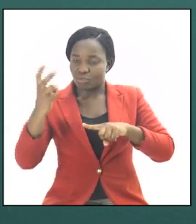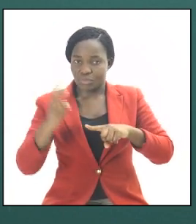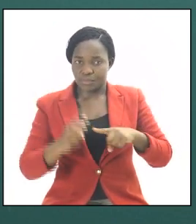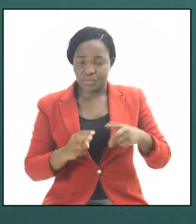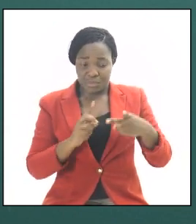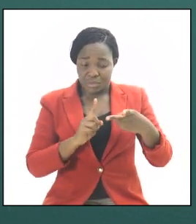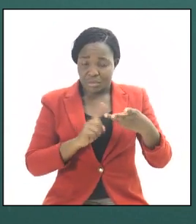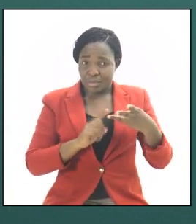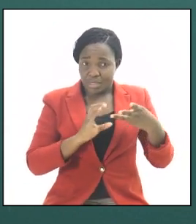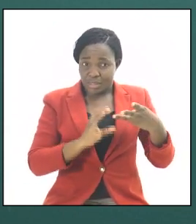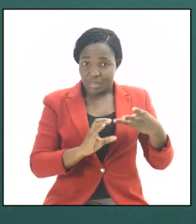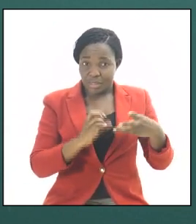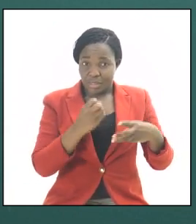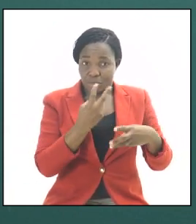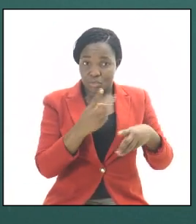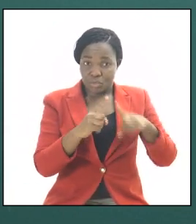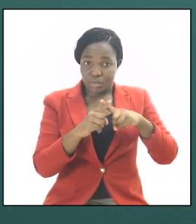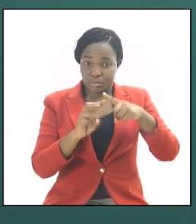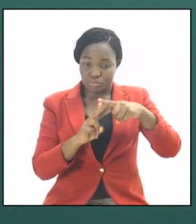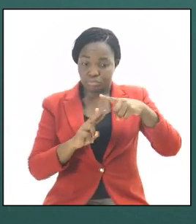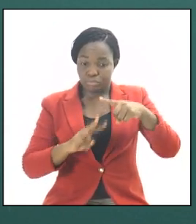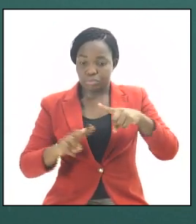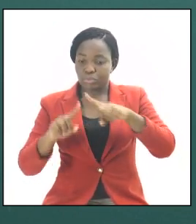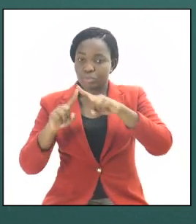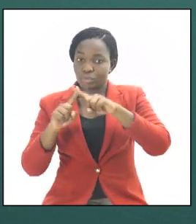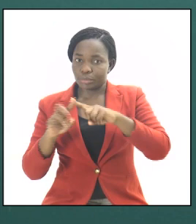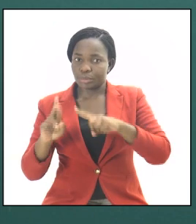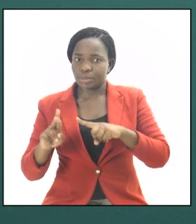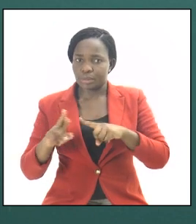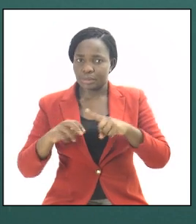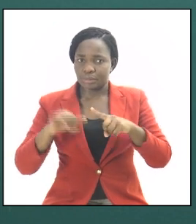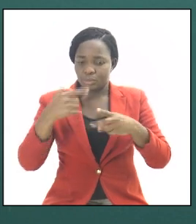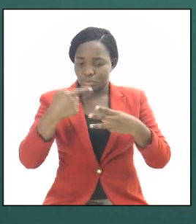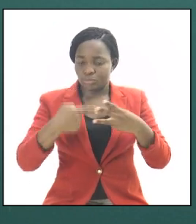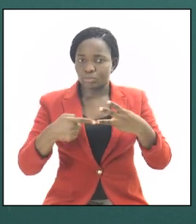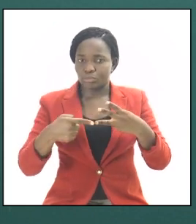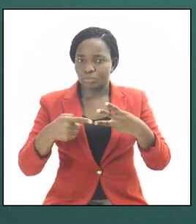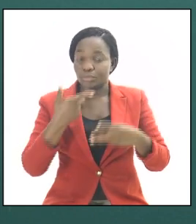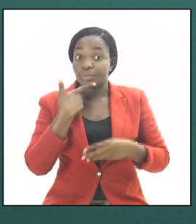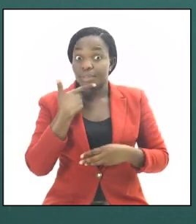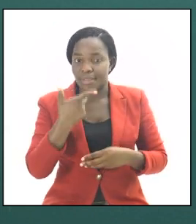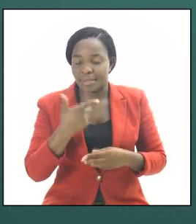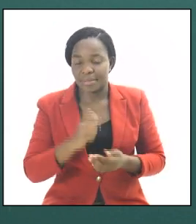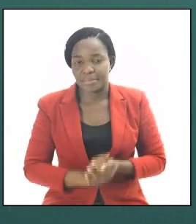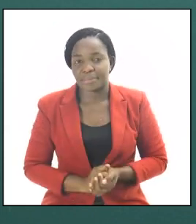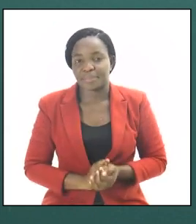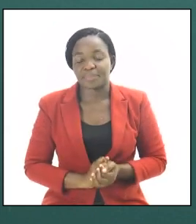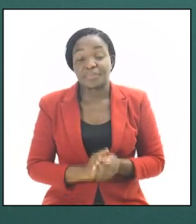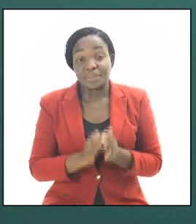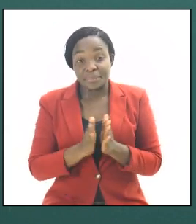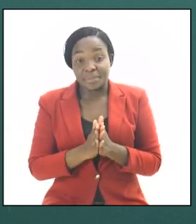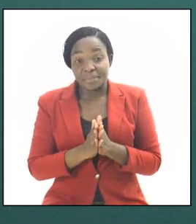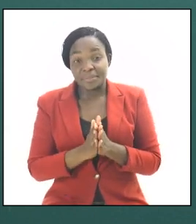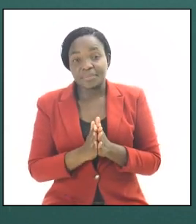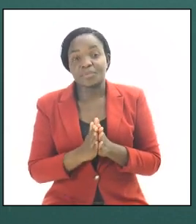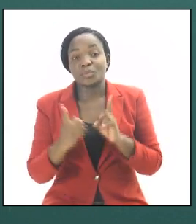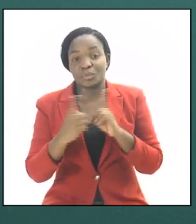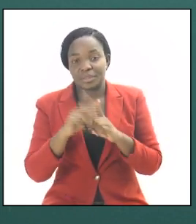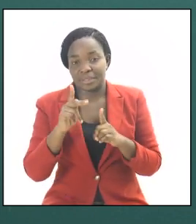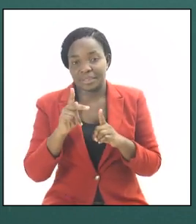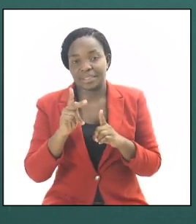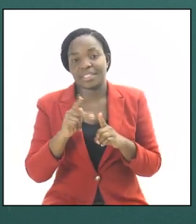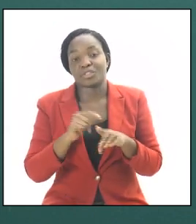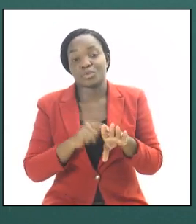to be rounded off if we use it in calculations. And remember that an irrational number cannot be written as